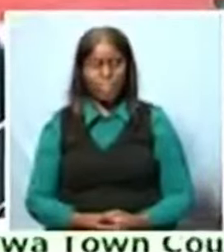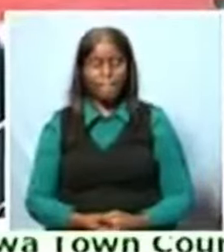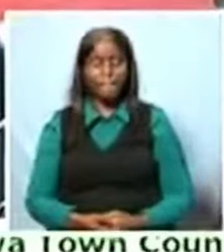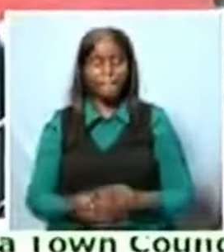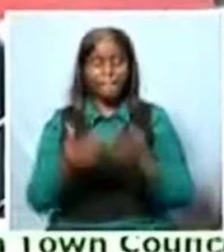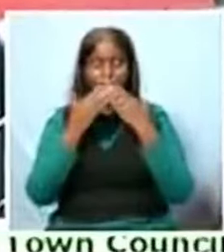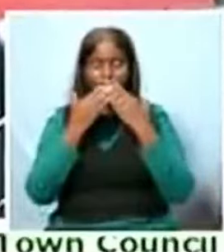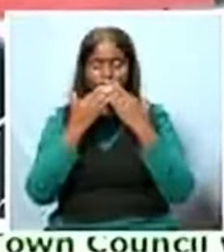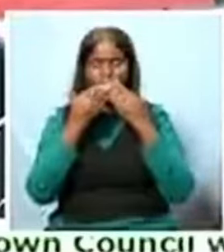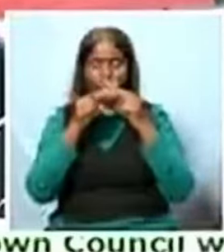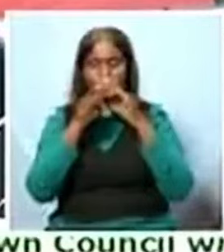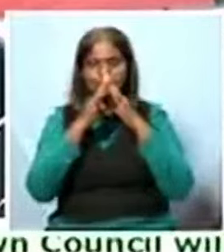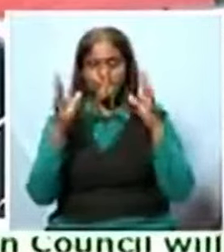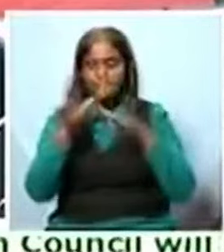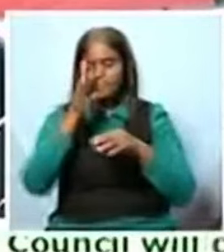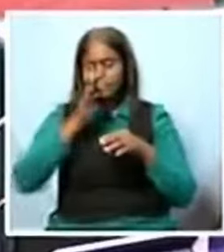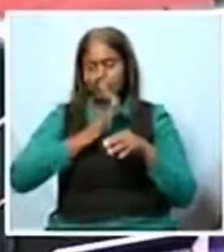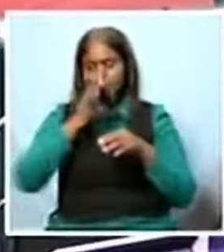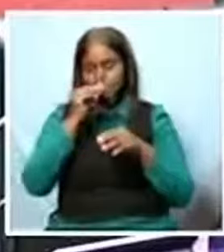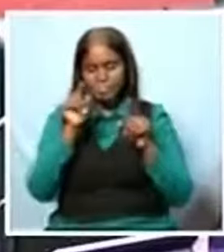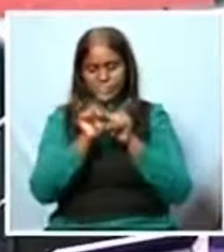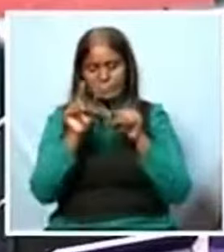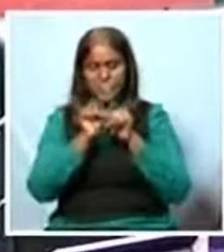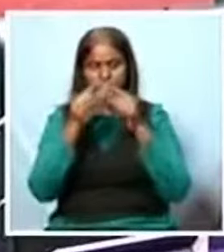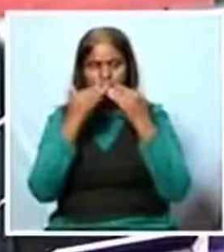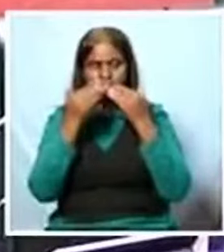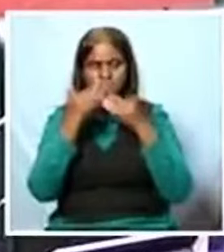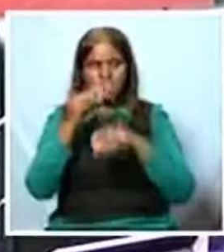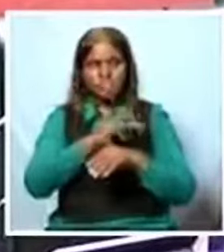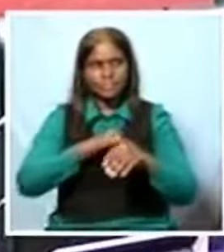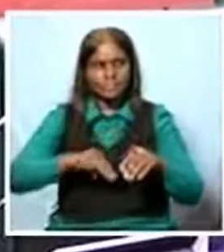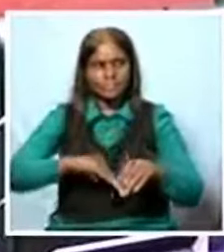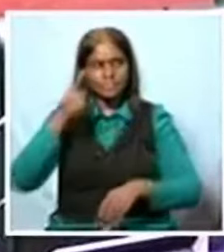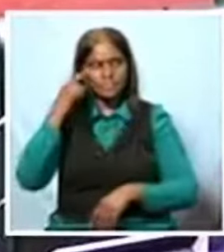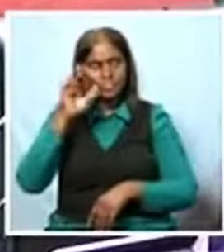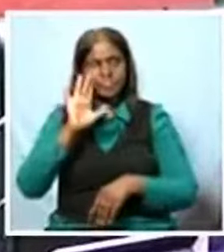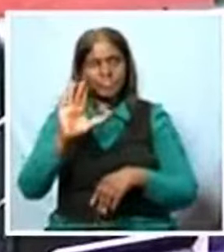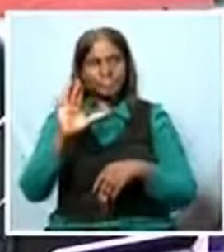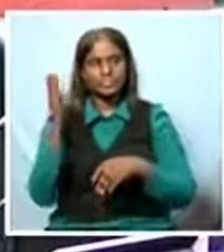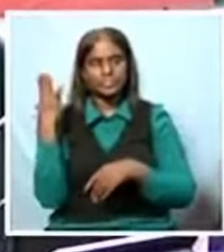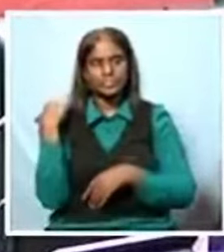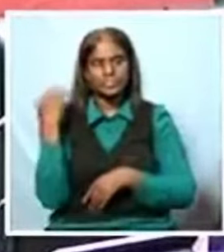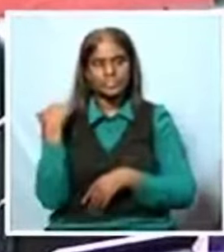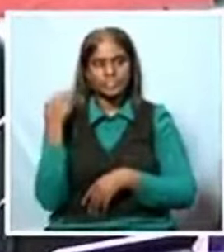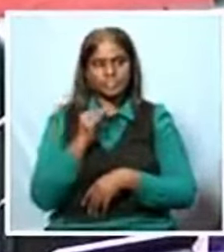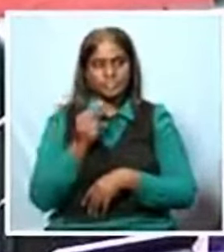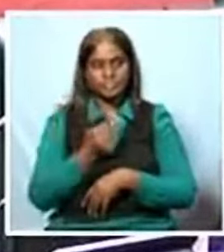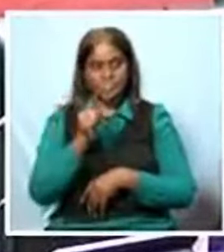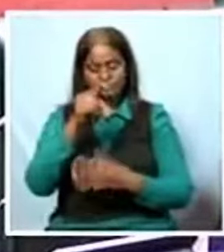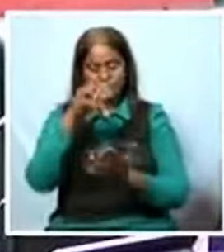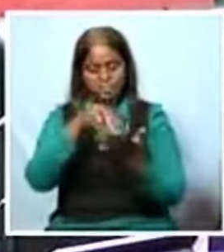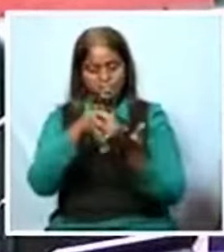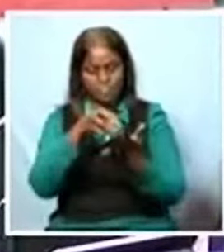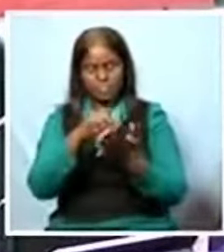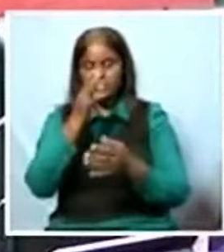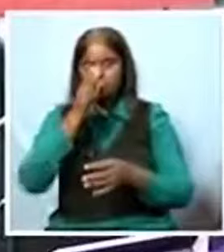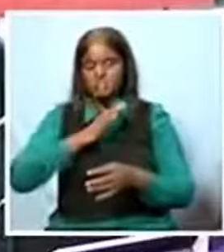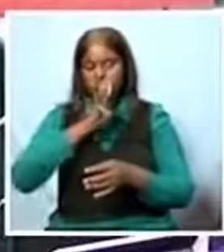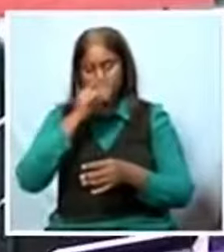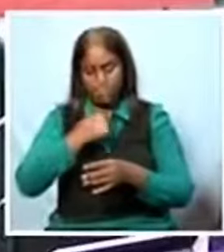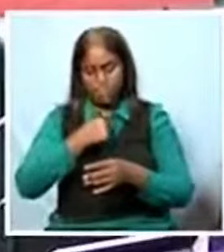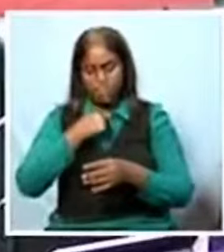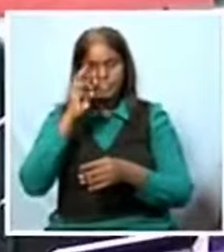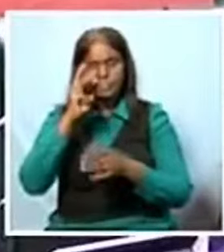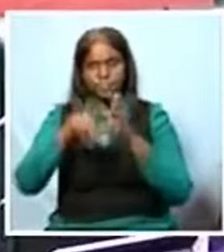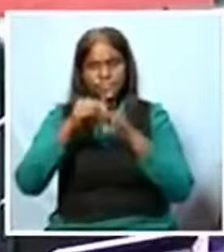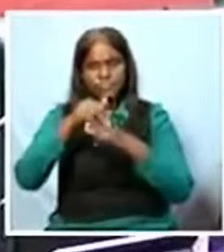Thank you very much, Madam Speaker, and thank you, Honorable Member, for alerting us on that matter. Madam Speaker, I will find out why